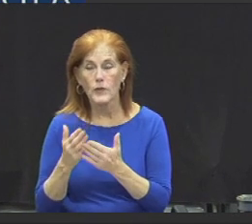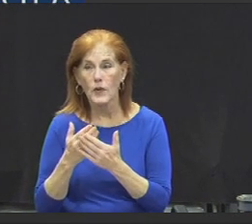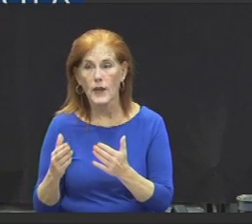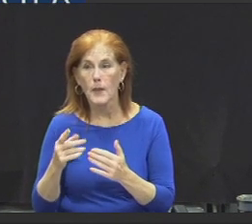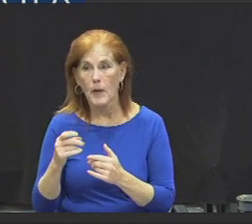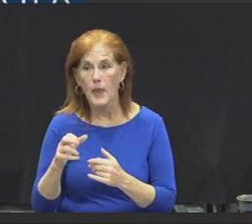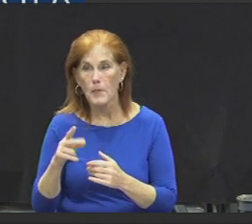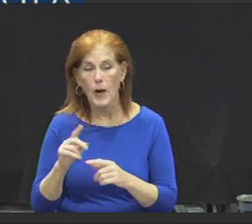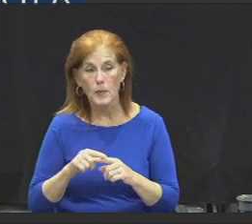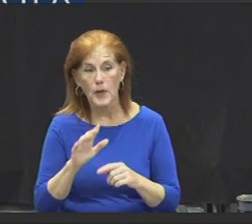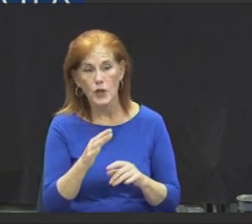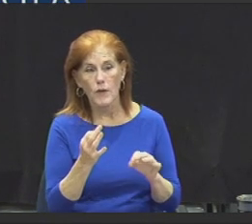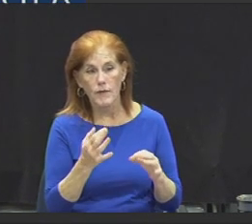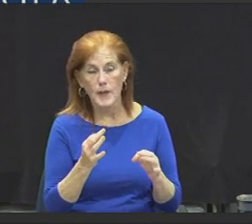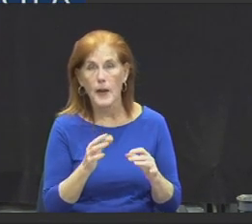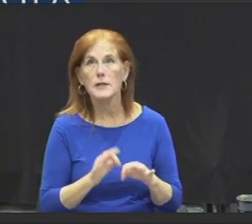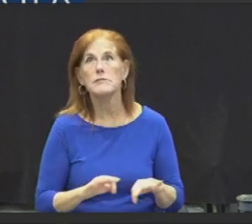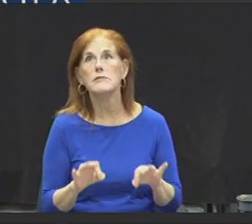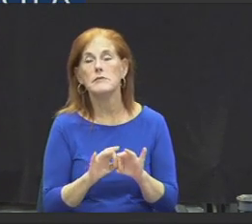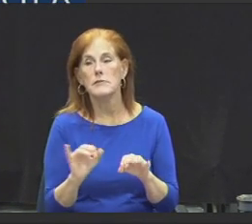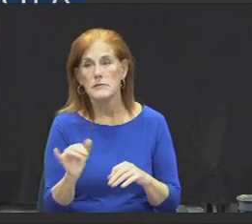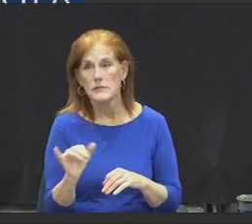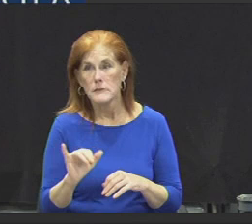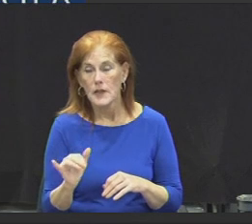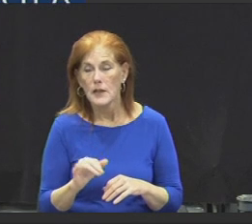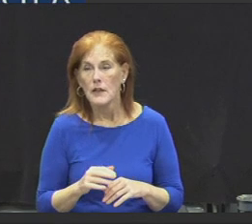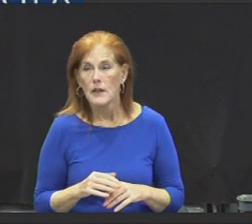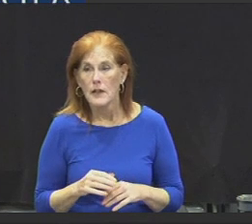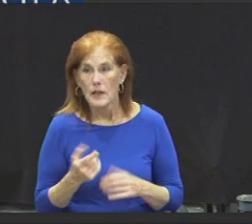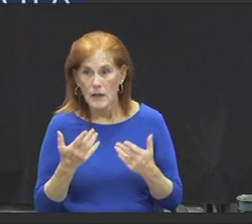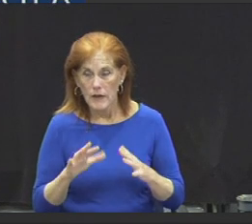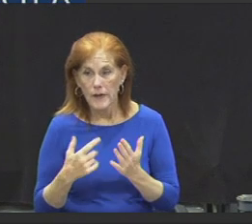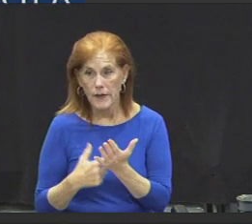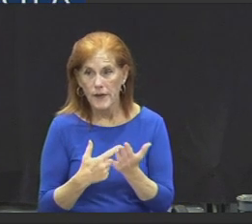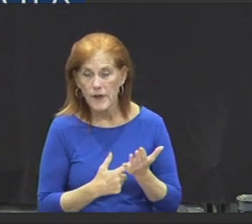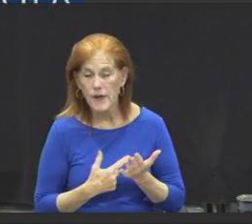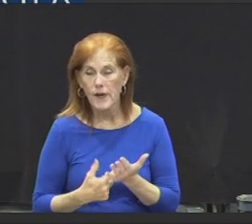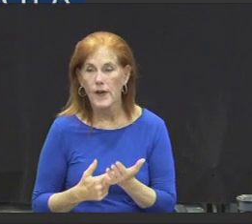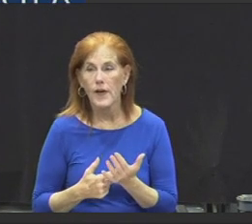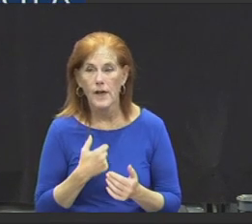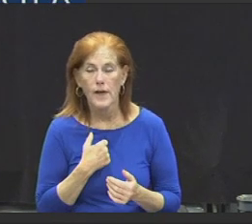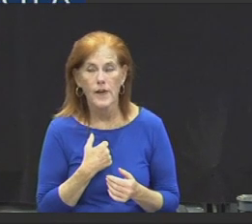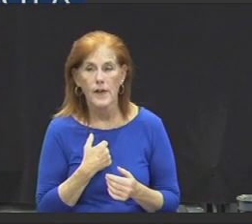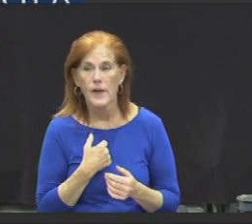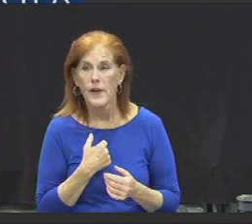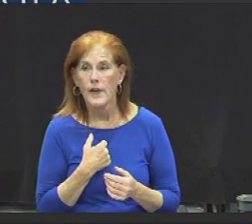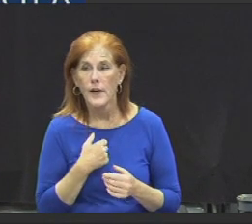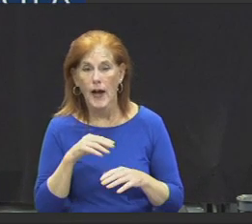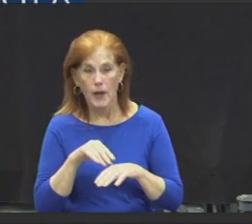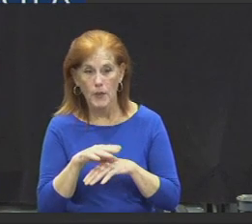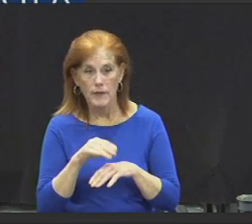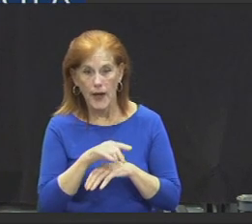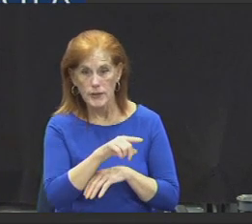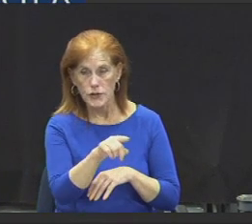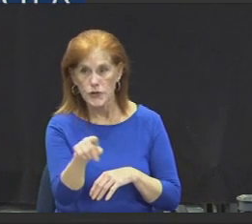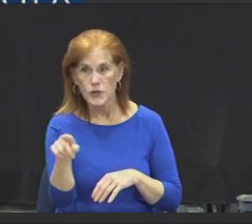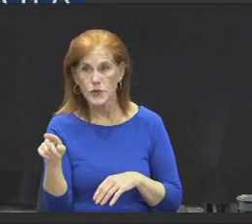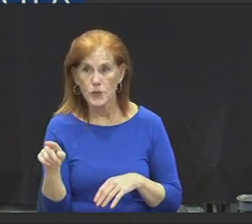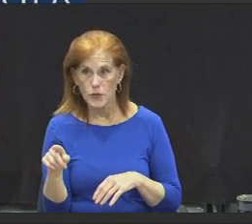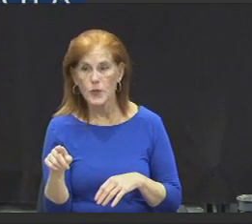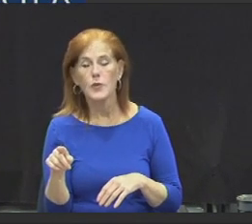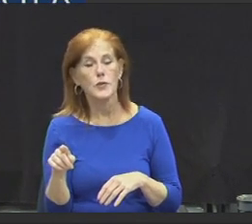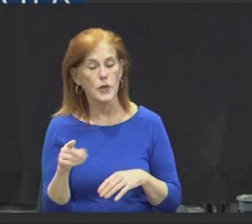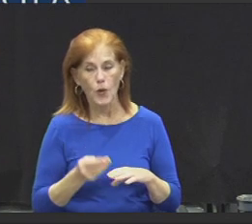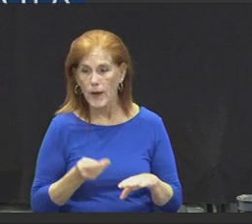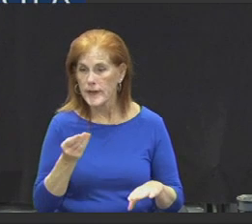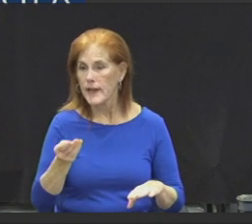all's feedback is critical, and so as you are already discussing, I would just advise you to roll it